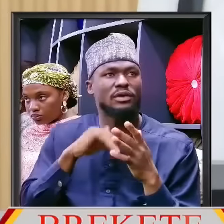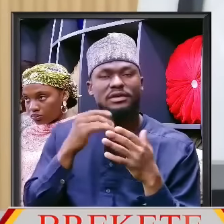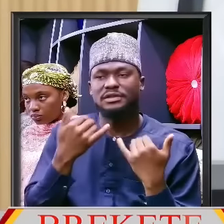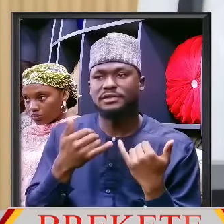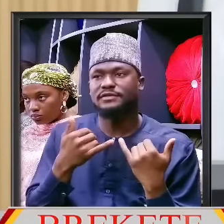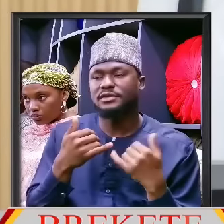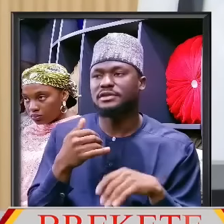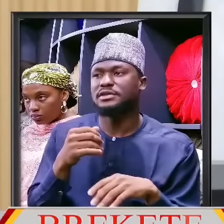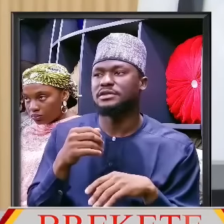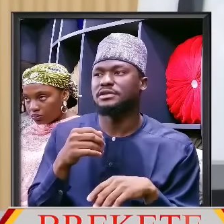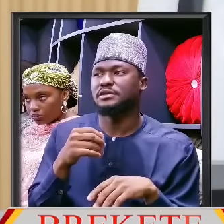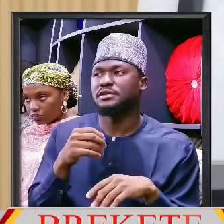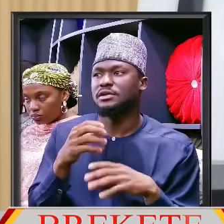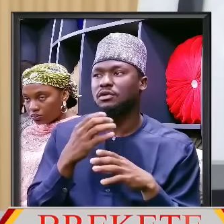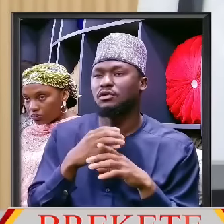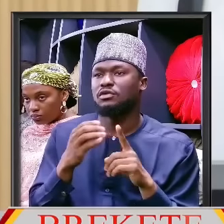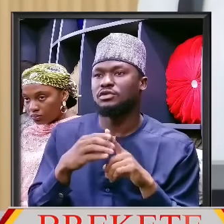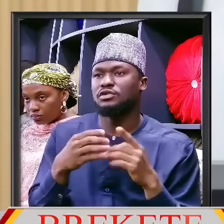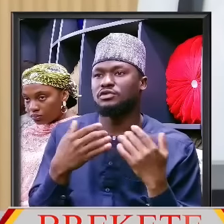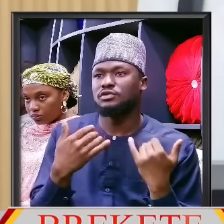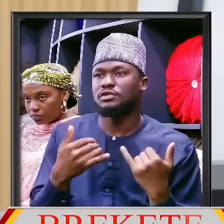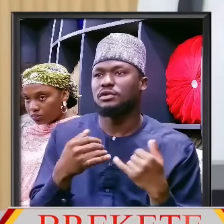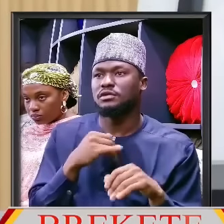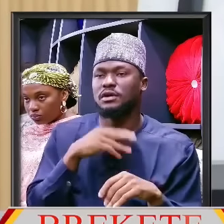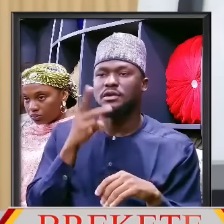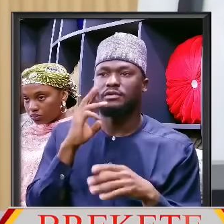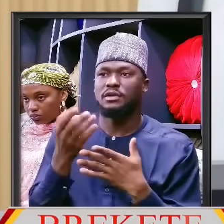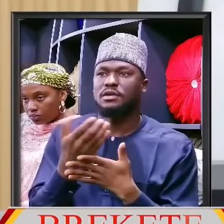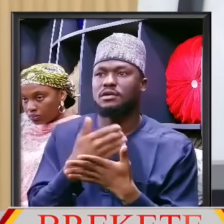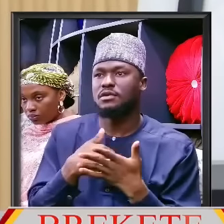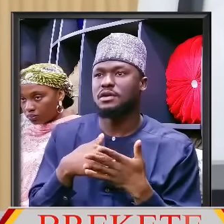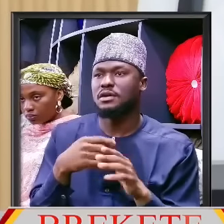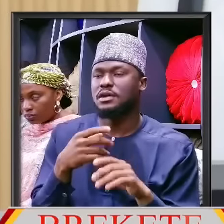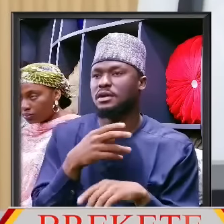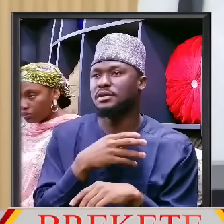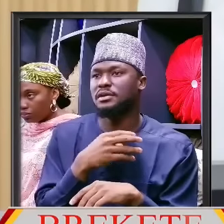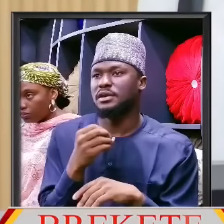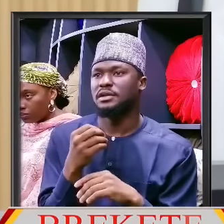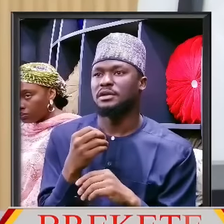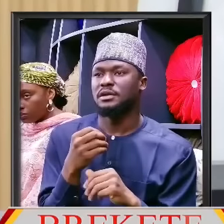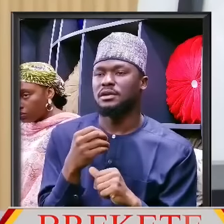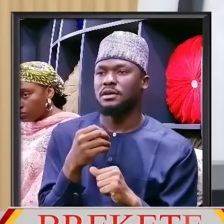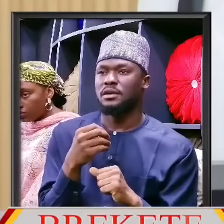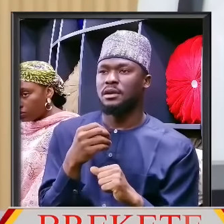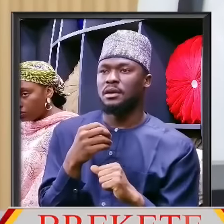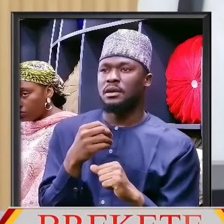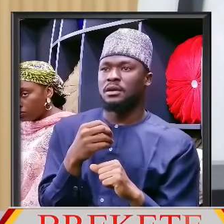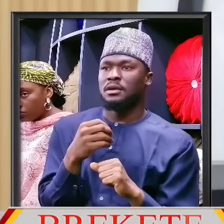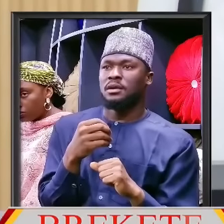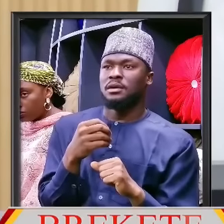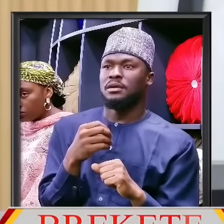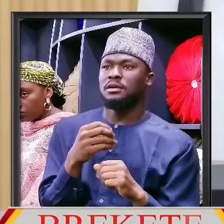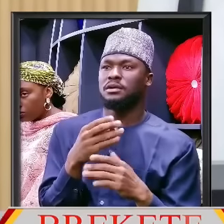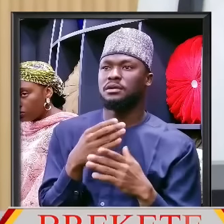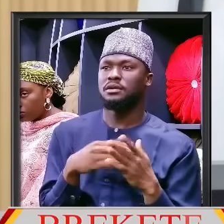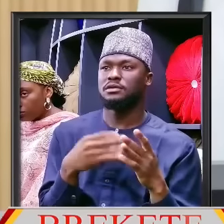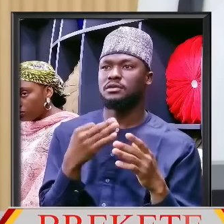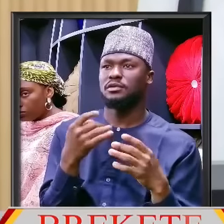present status now. I go collect an ordinary president, and some of the complainants, they just shake